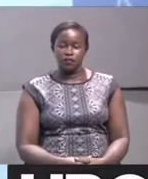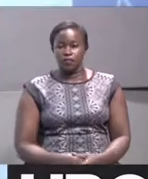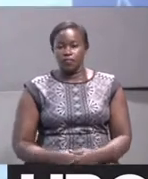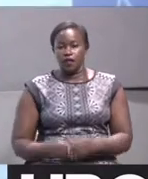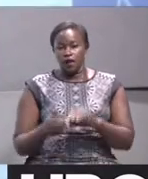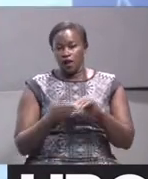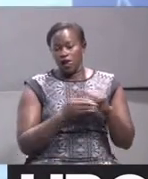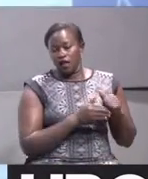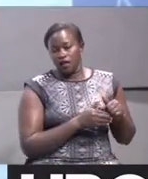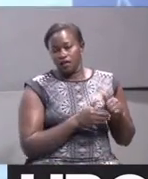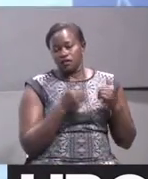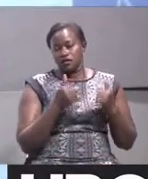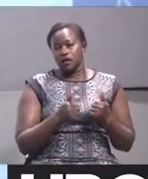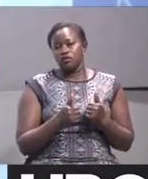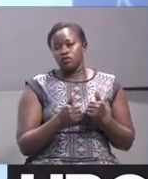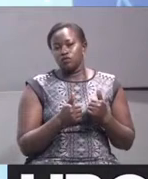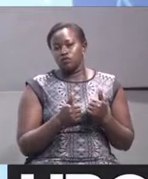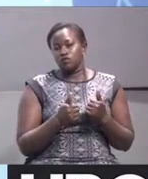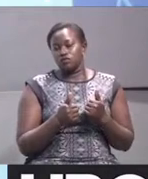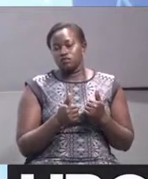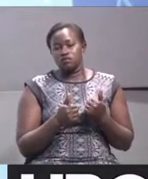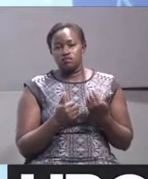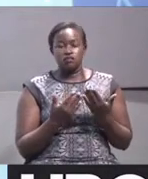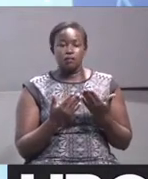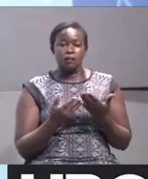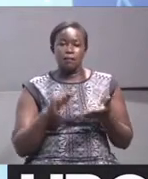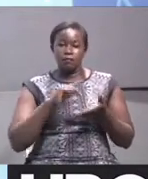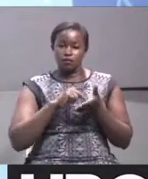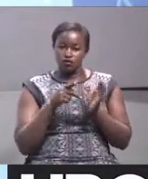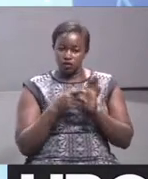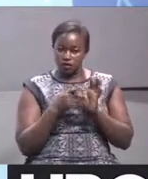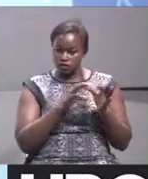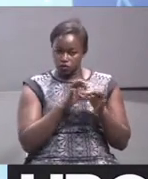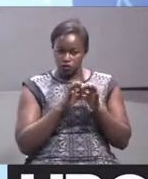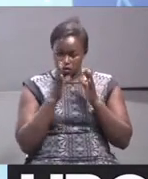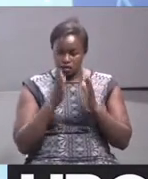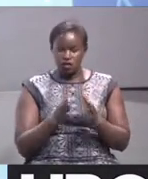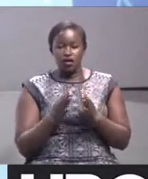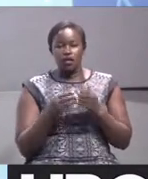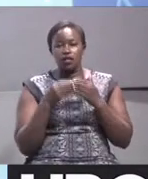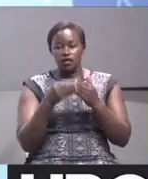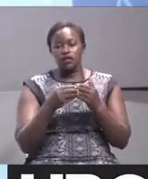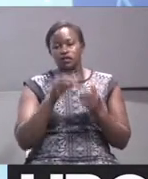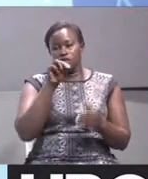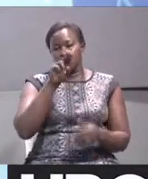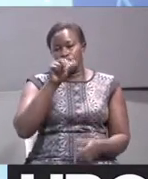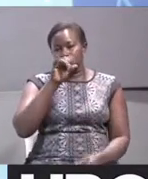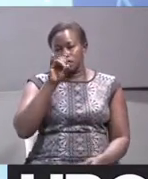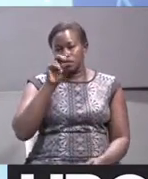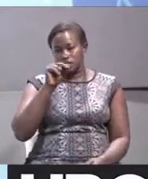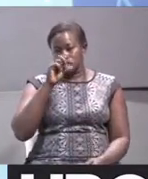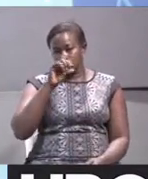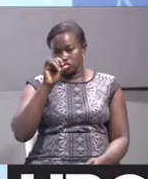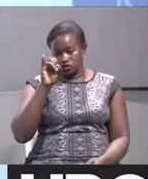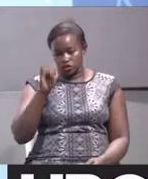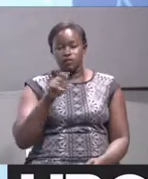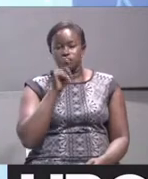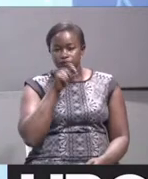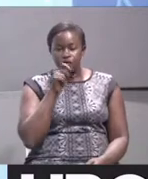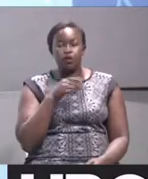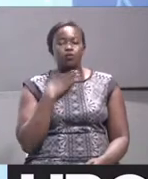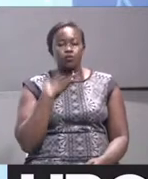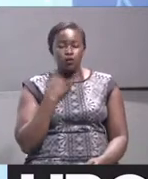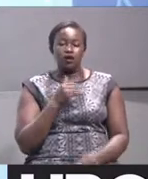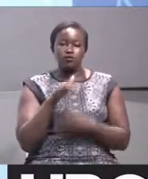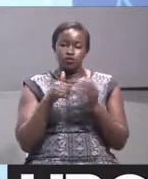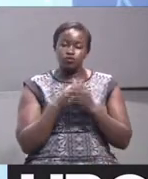Jagwe Tony Raymond, West Management Project Coordinator led by Msinji Poultry, wants Ugandan poultry farmers to use solar dryers